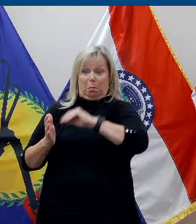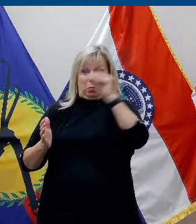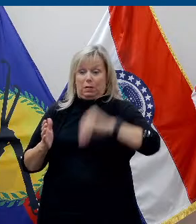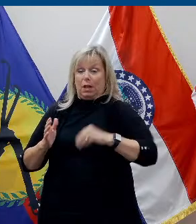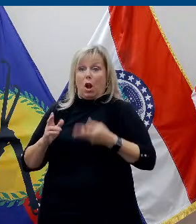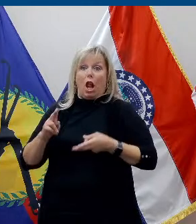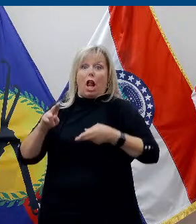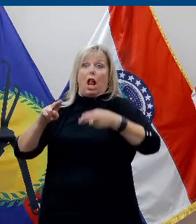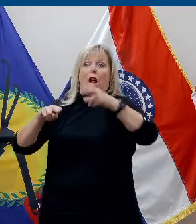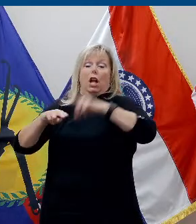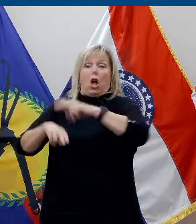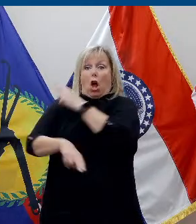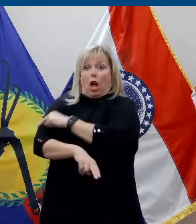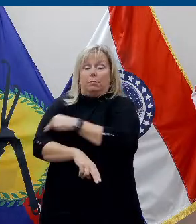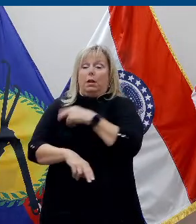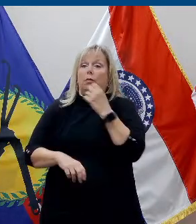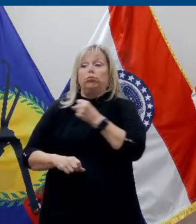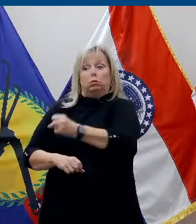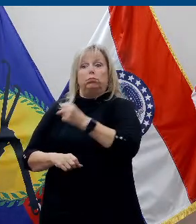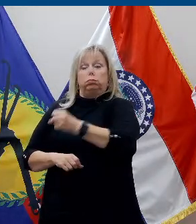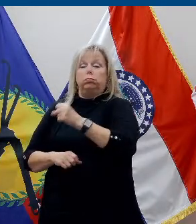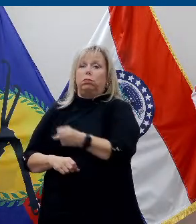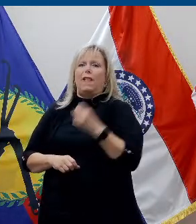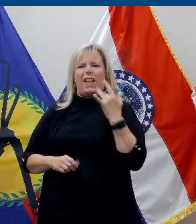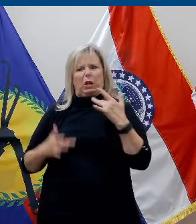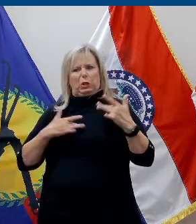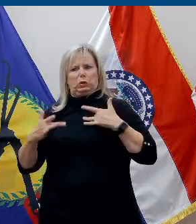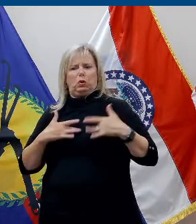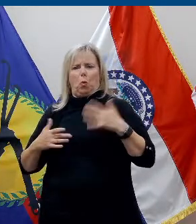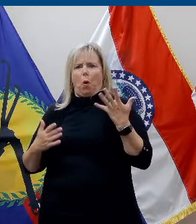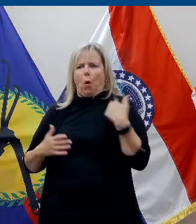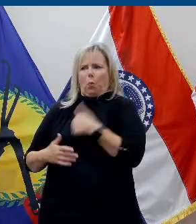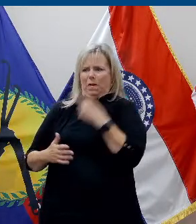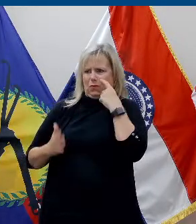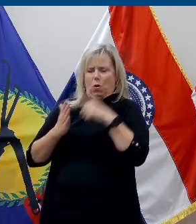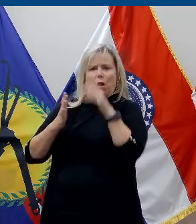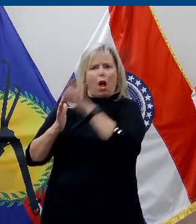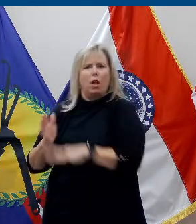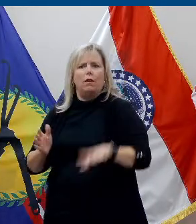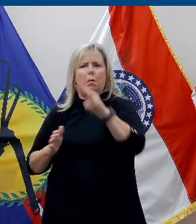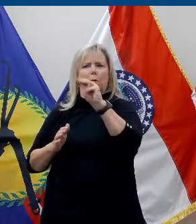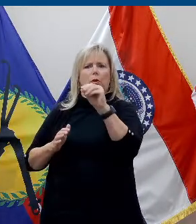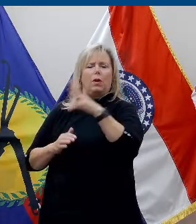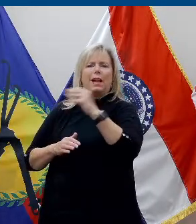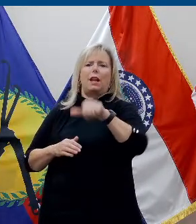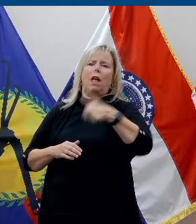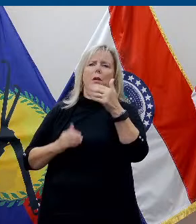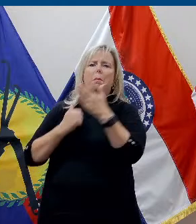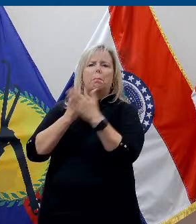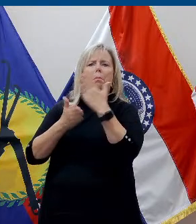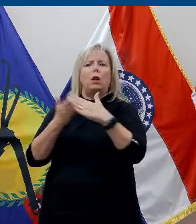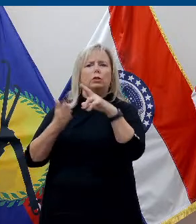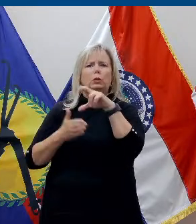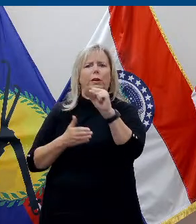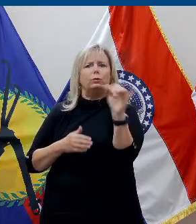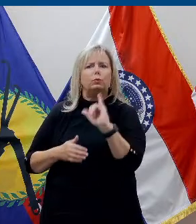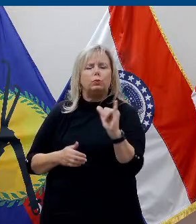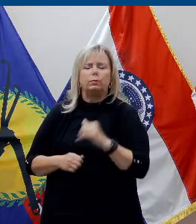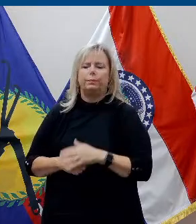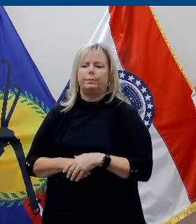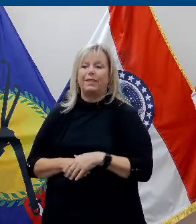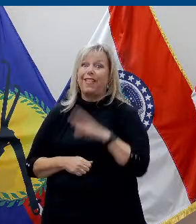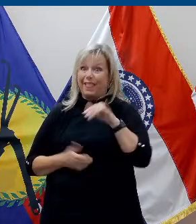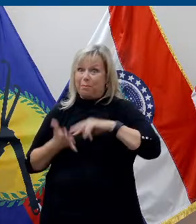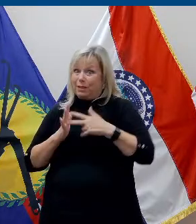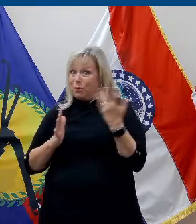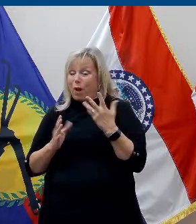several weeks now in a row, and this is concerning given what we have been seeing across Missouri and in other parts of the country as well. It really